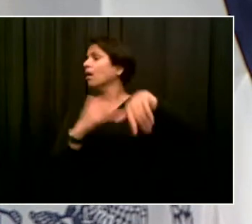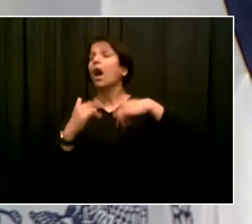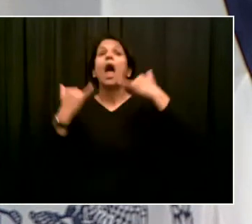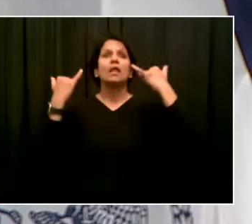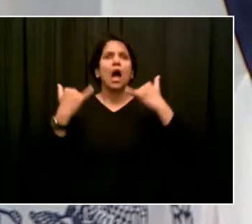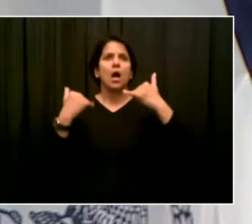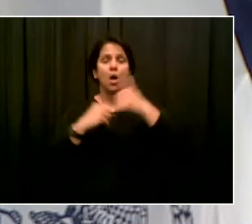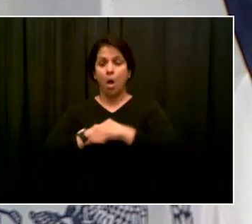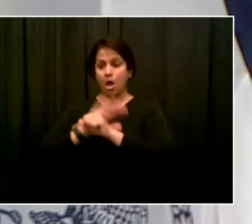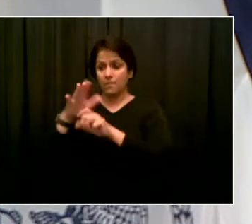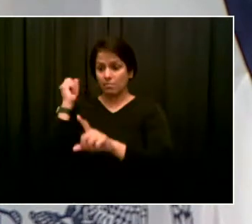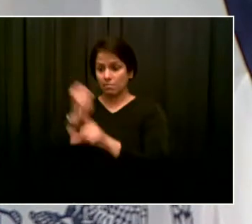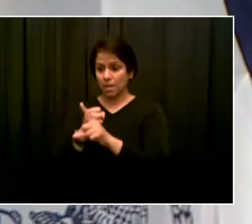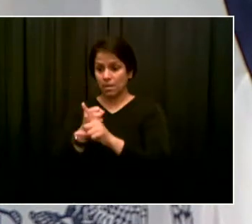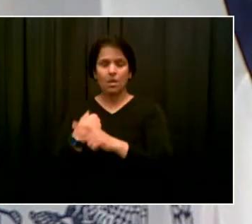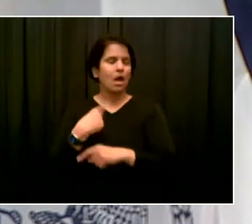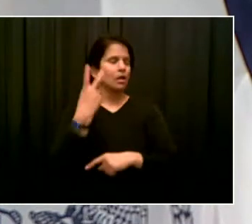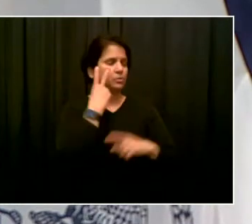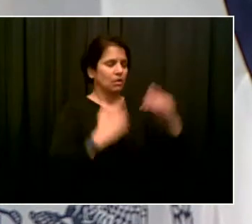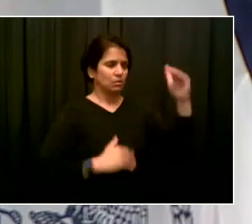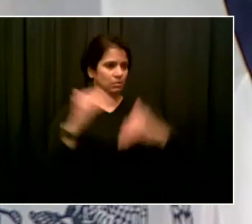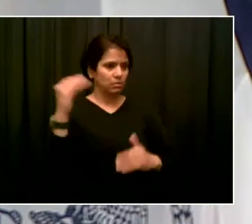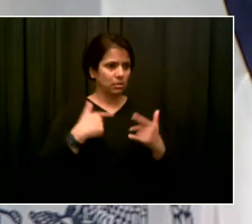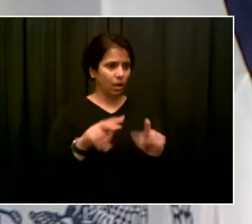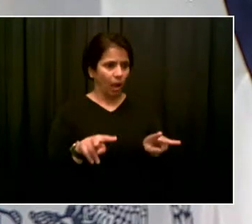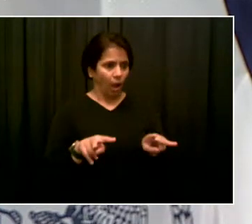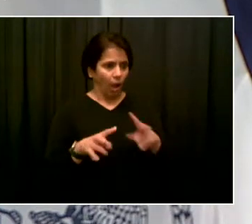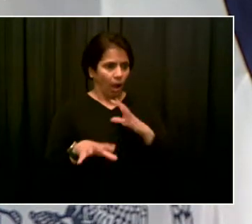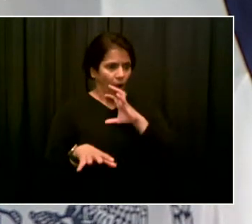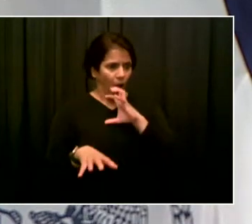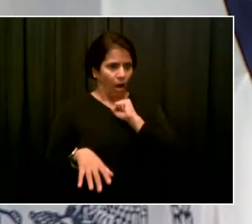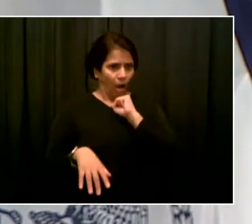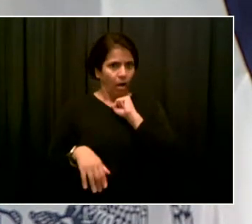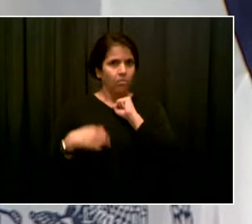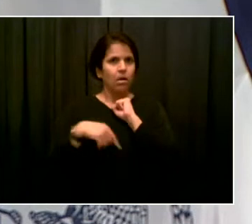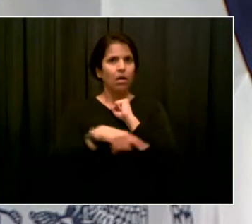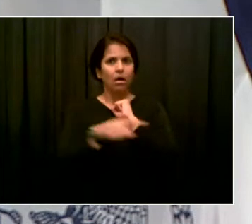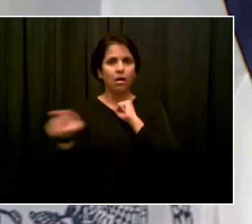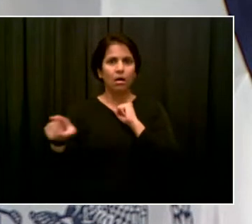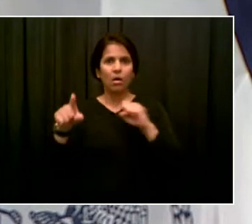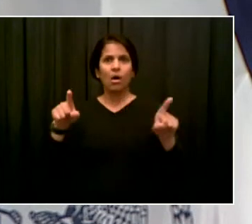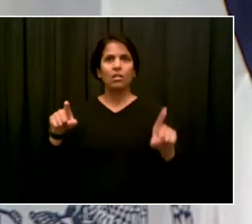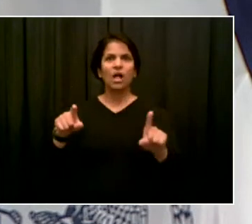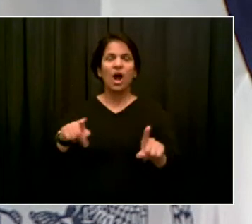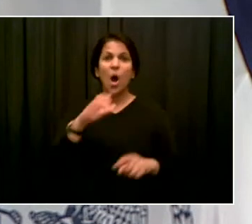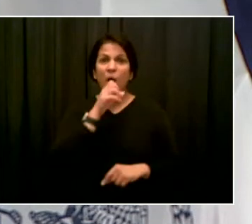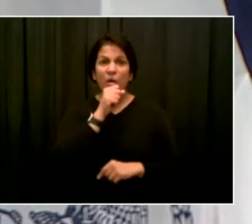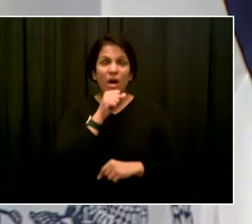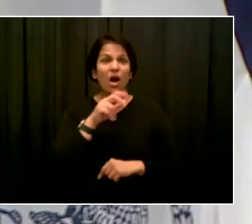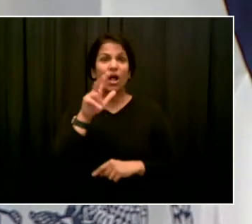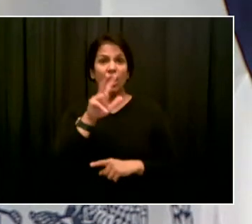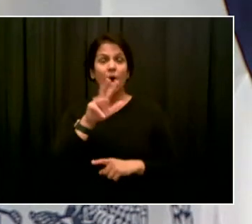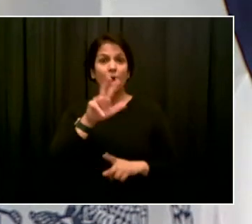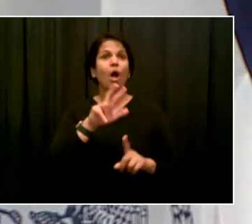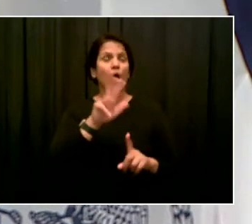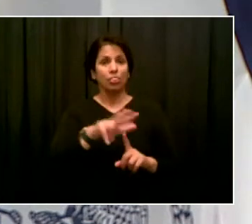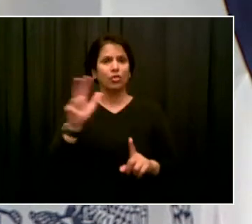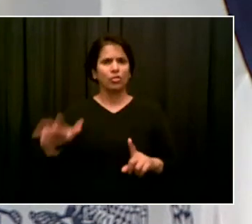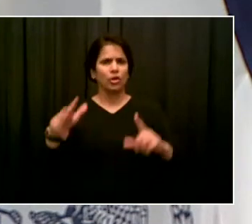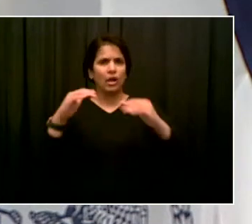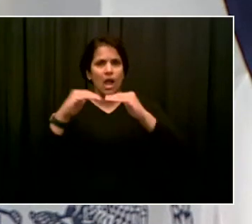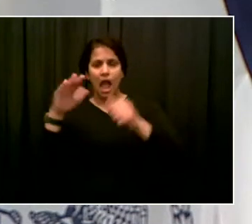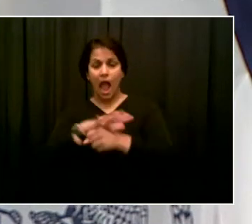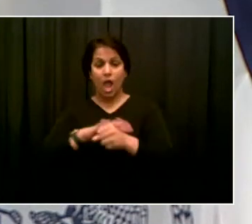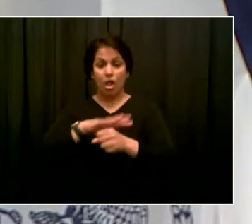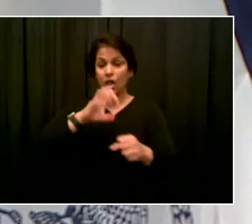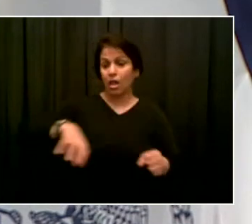of the COVID crisis, and looked at communities of color that had not historically gotten the support and